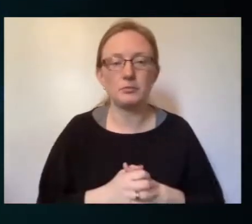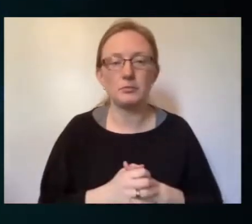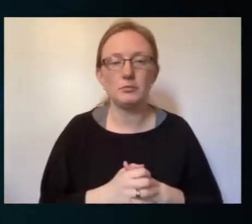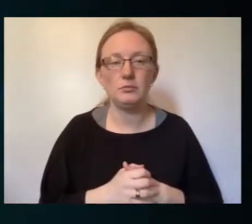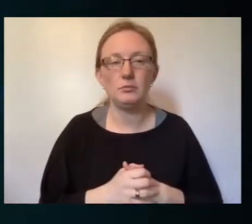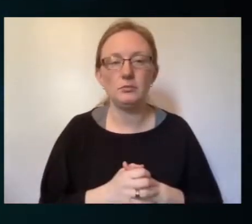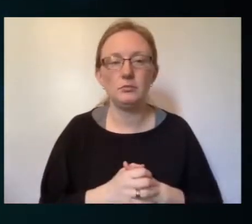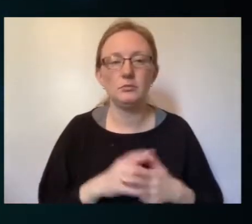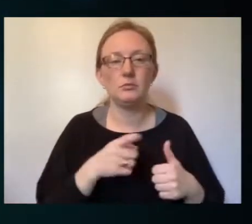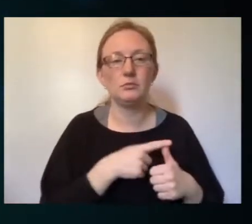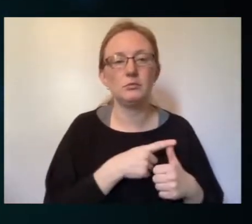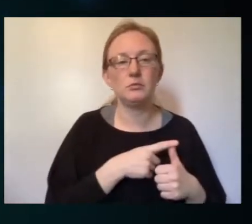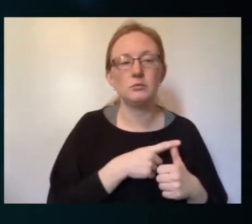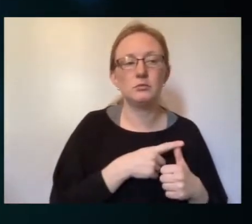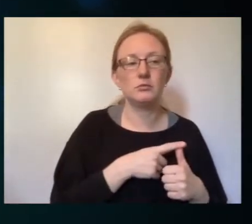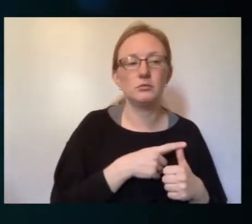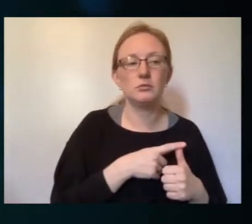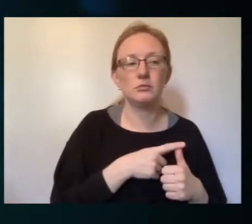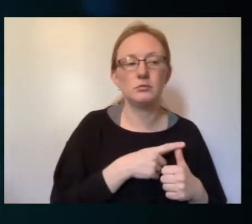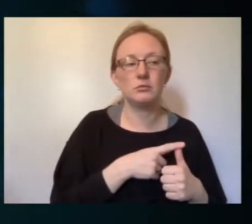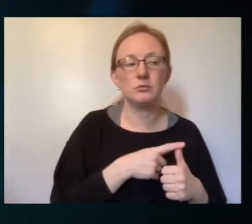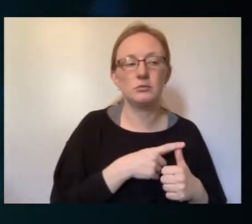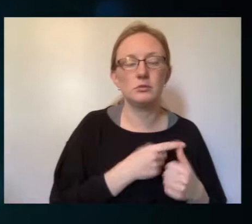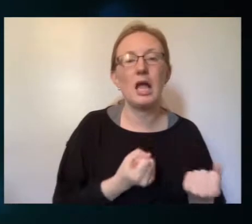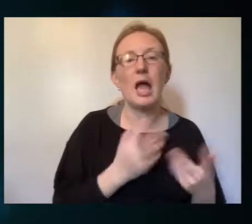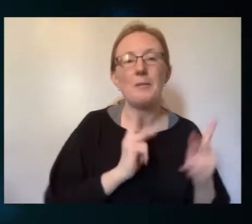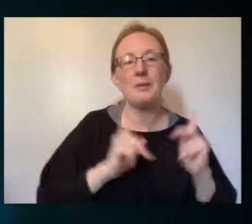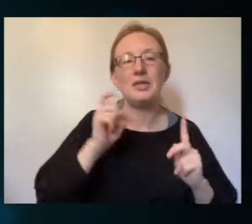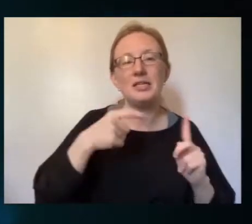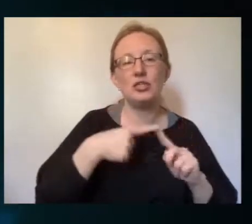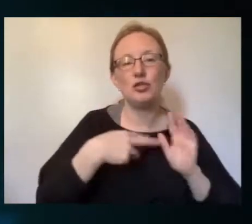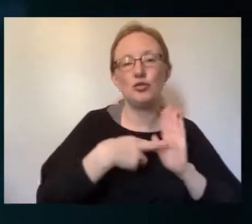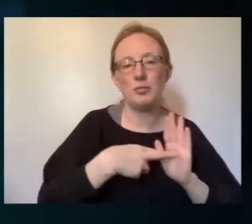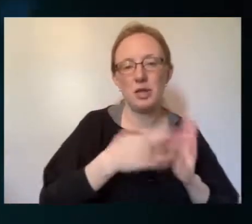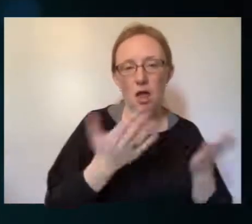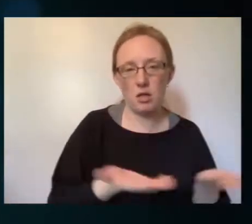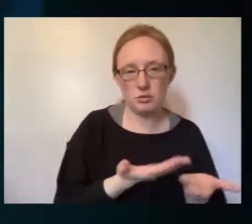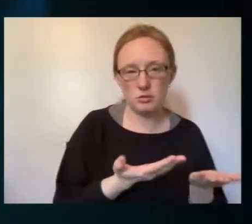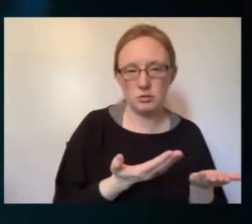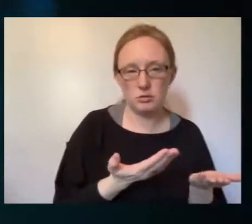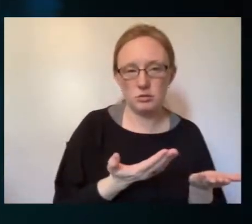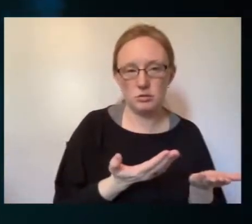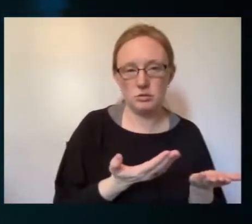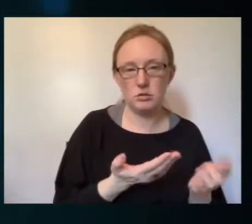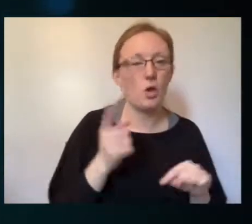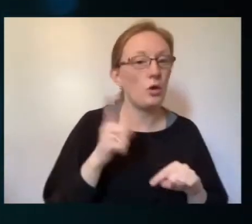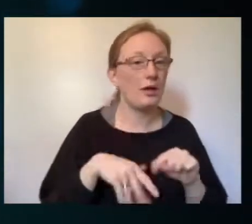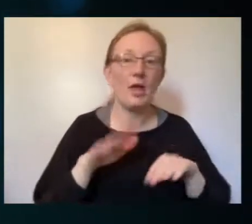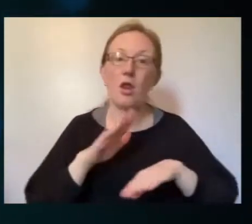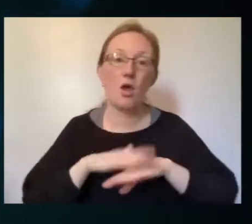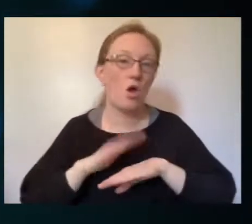about the numbers of people that we need to represent us. I mean, obviously we can't all be on